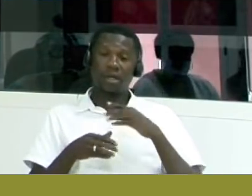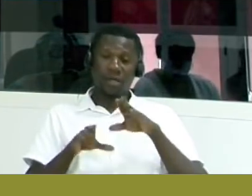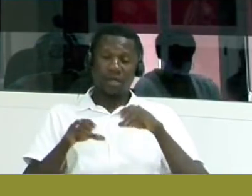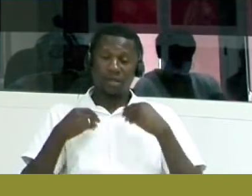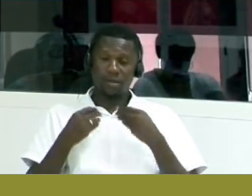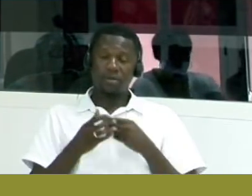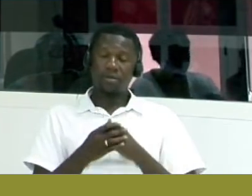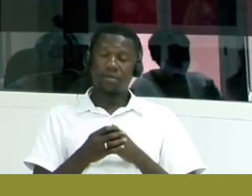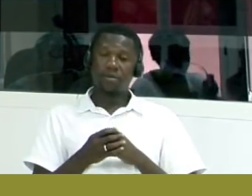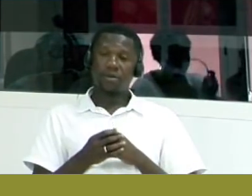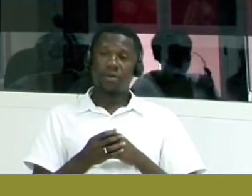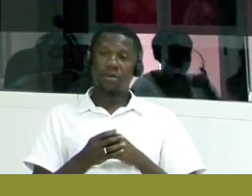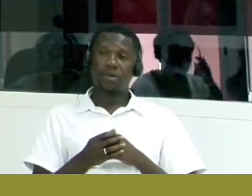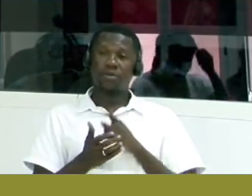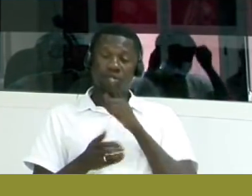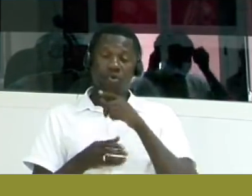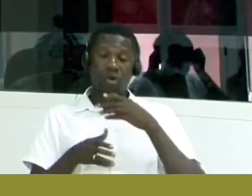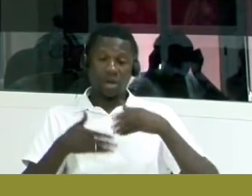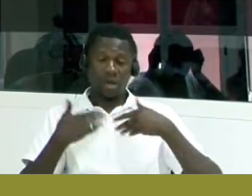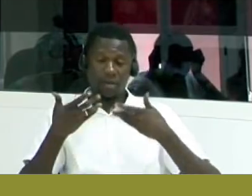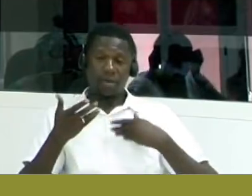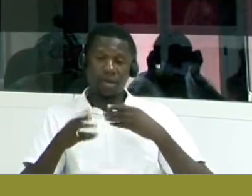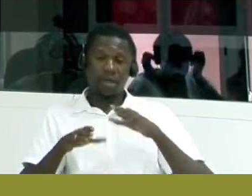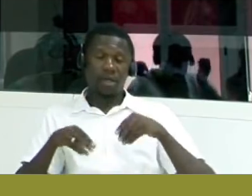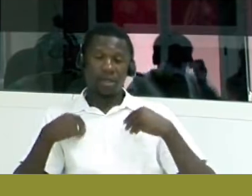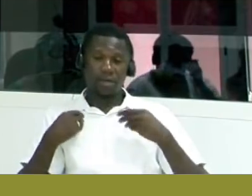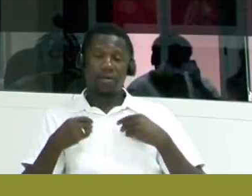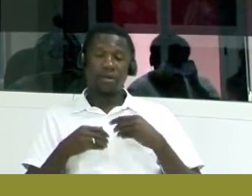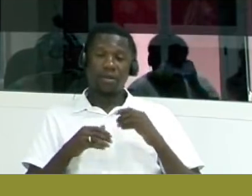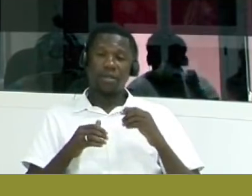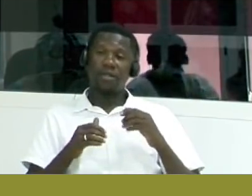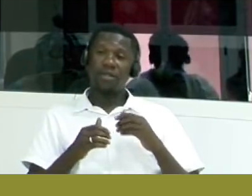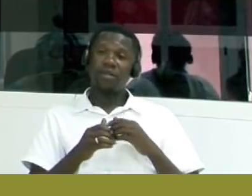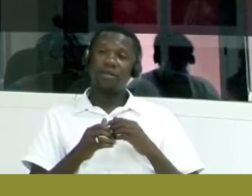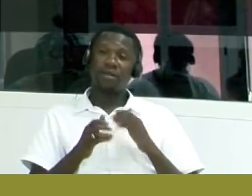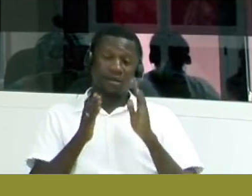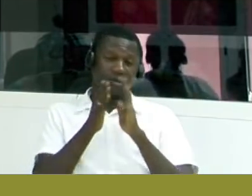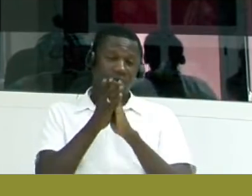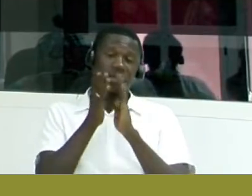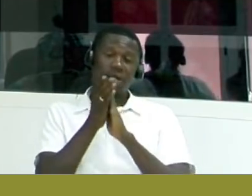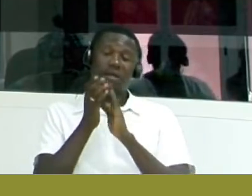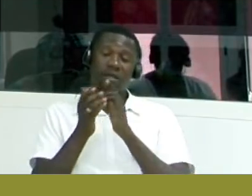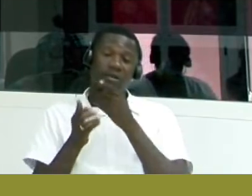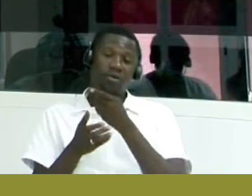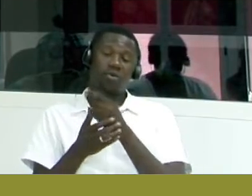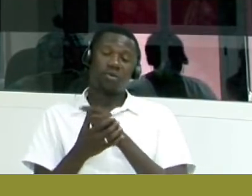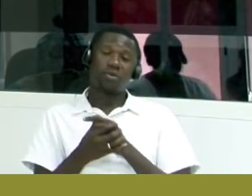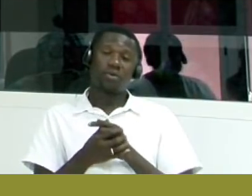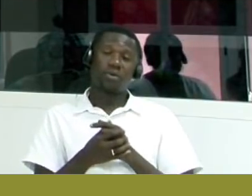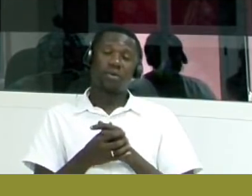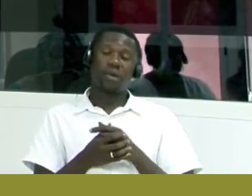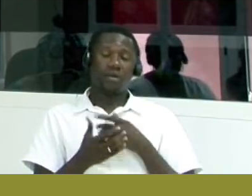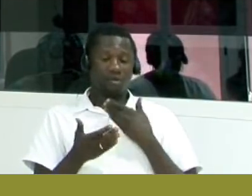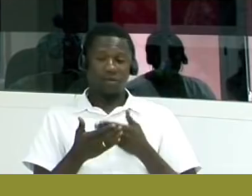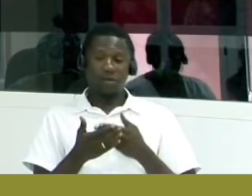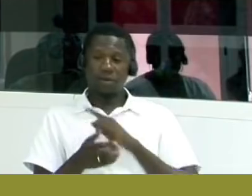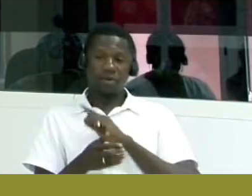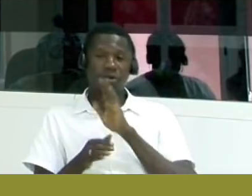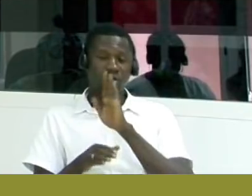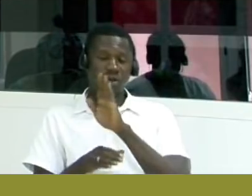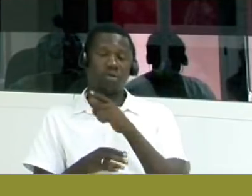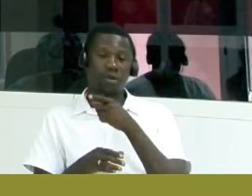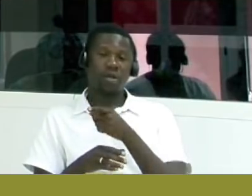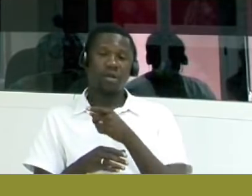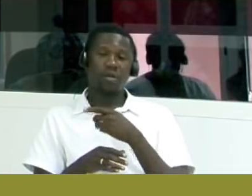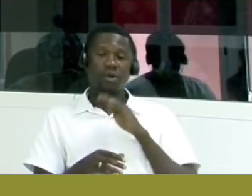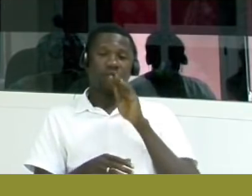I didn't didn't stop at that. But you happily accepted the congratulations. Let me finish. I didn't stop at that. I called Mr. Jase, who